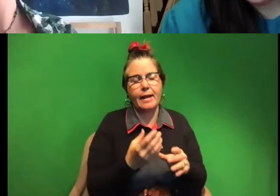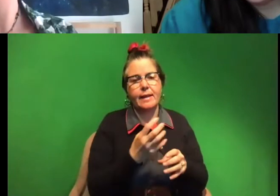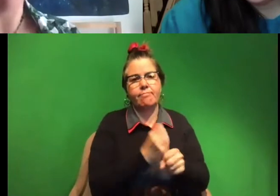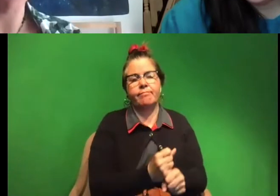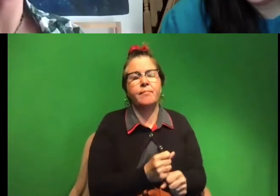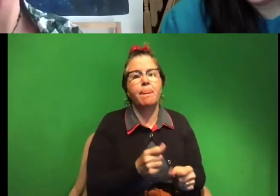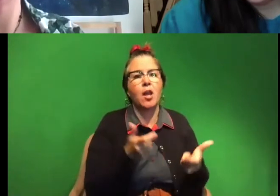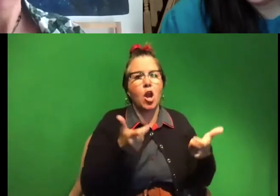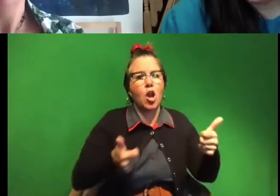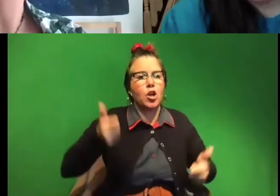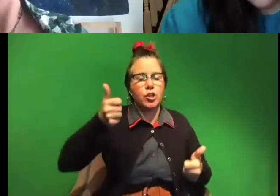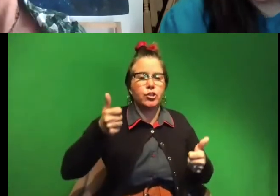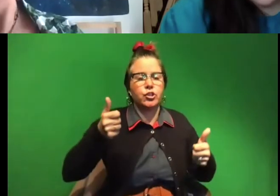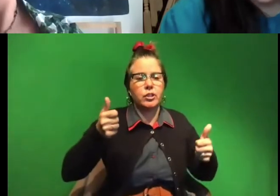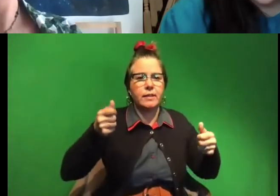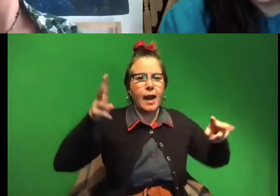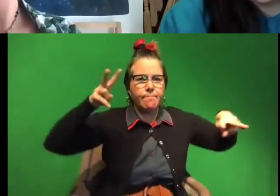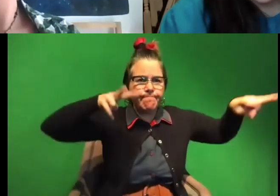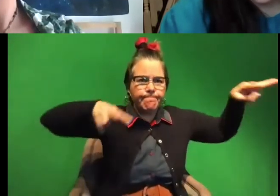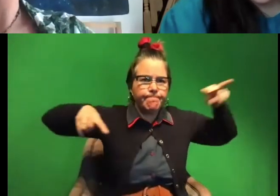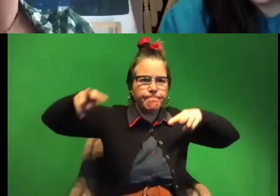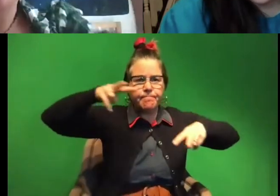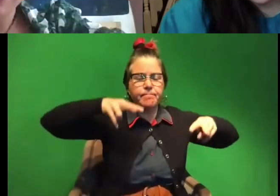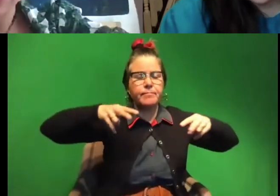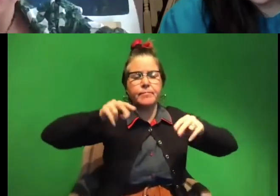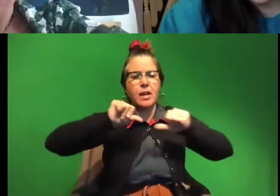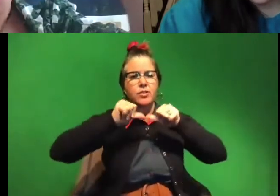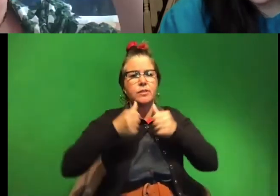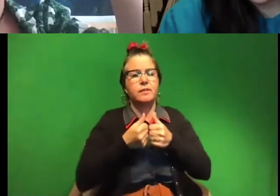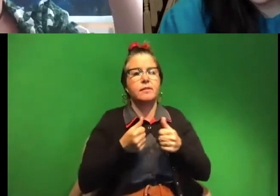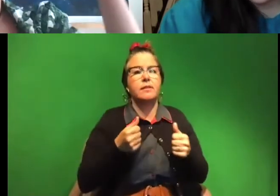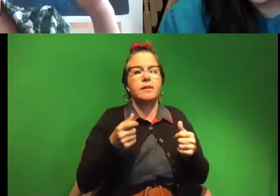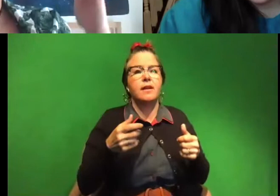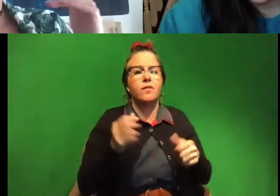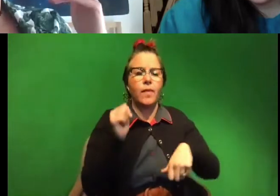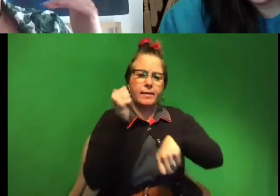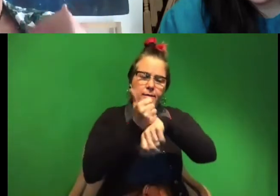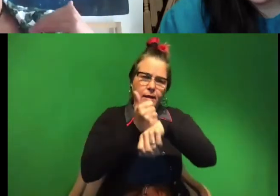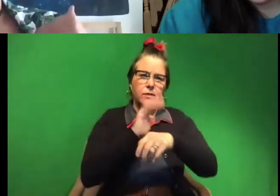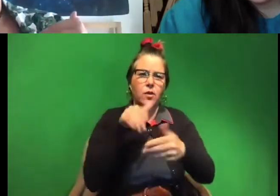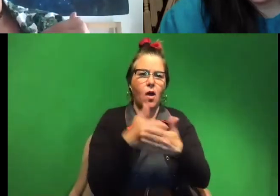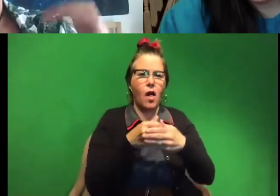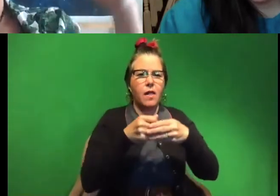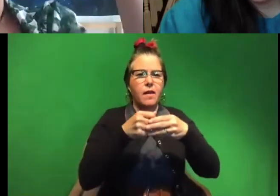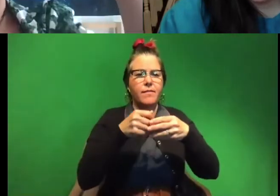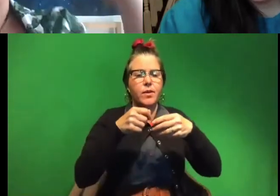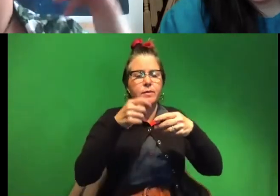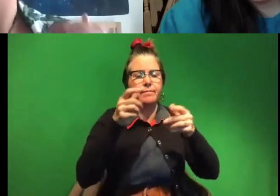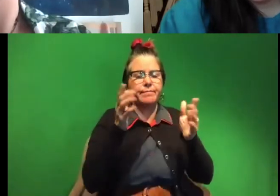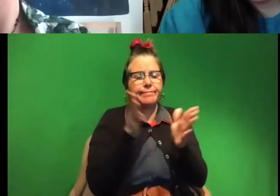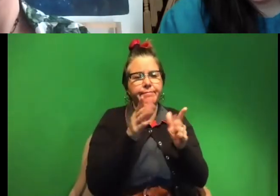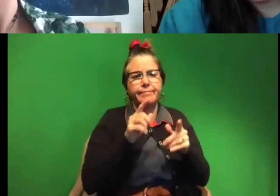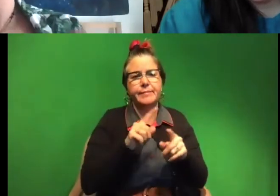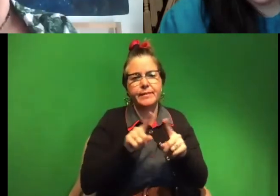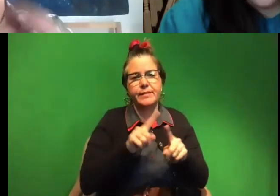largest kind of umbrella. So that says and sets all of the other little things that we have